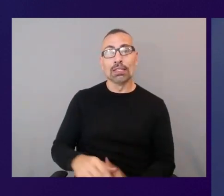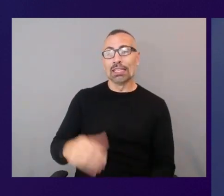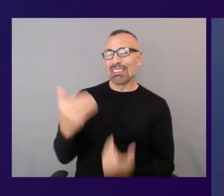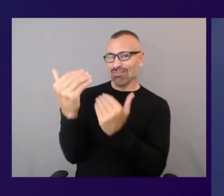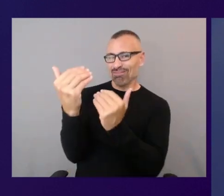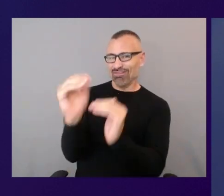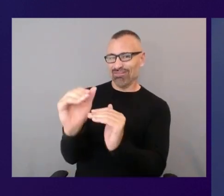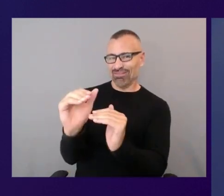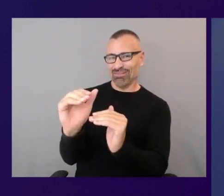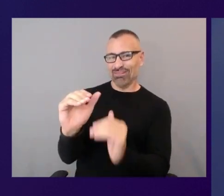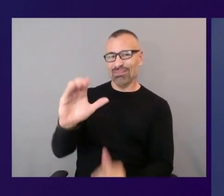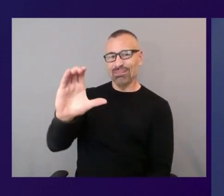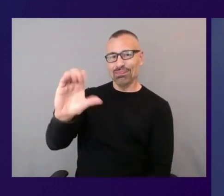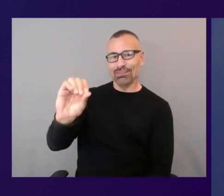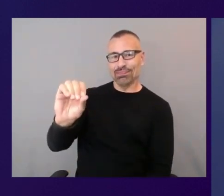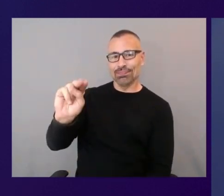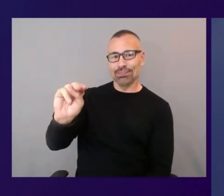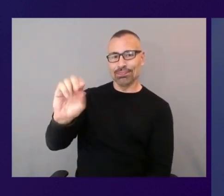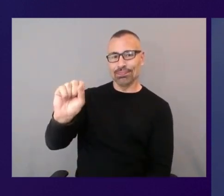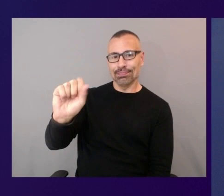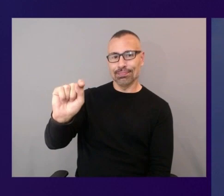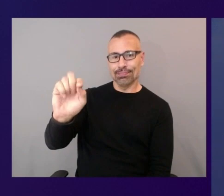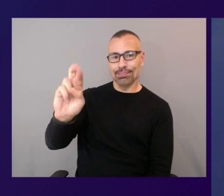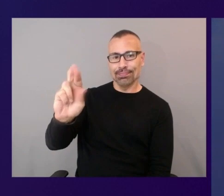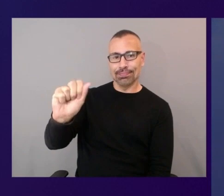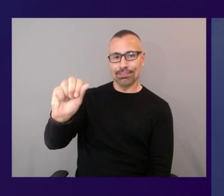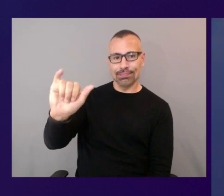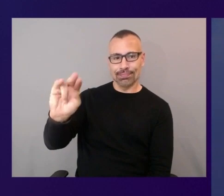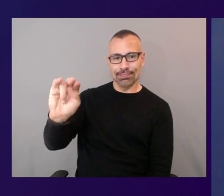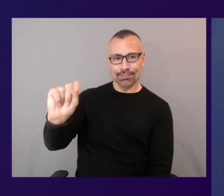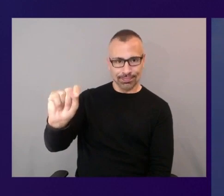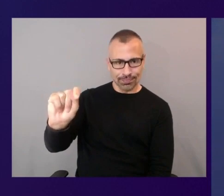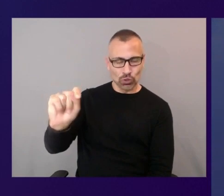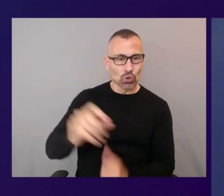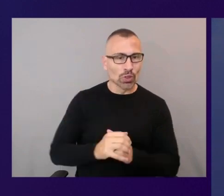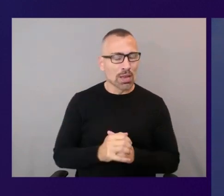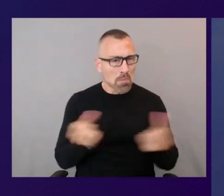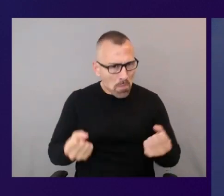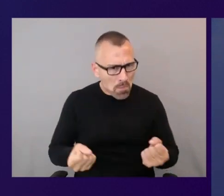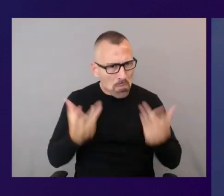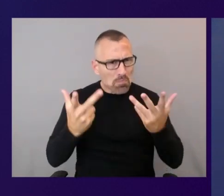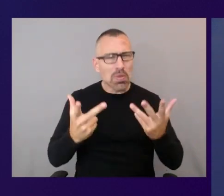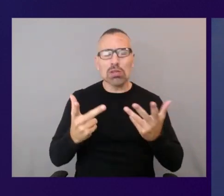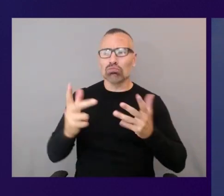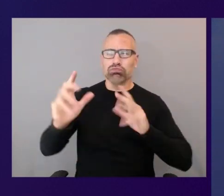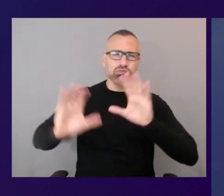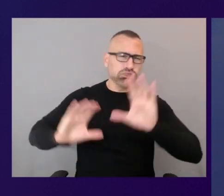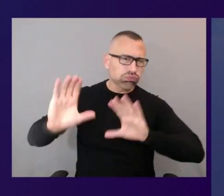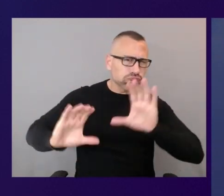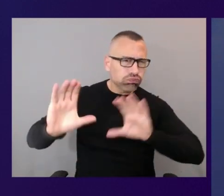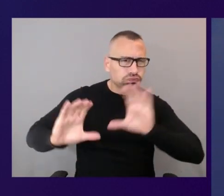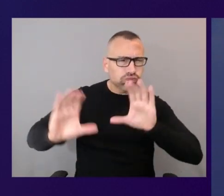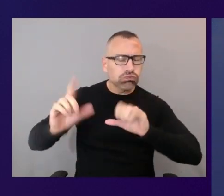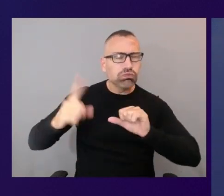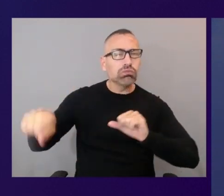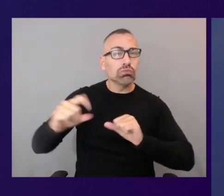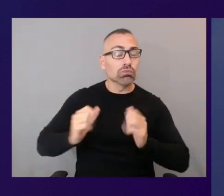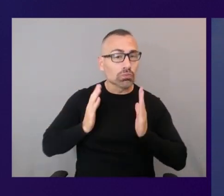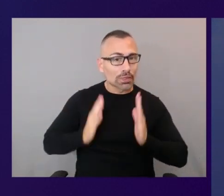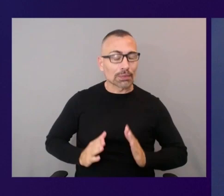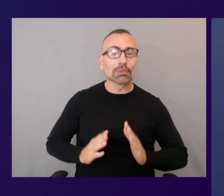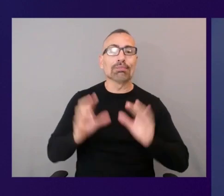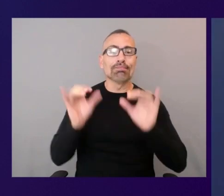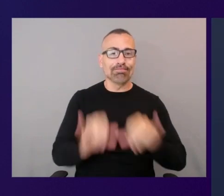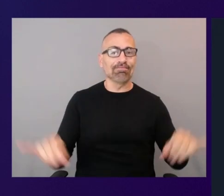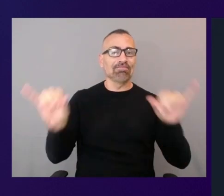and thousands of conversations that I've had with customers over the last 7 or 8 years here in AWS have all